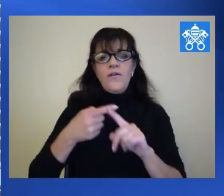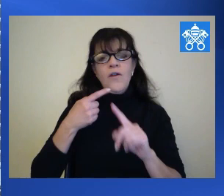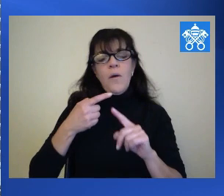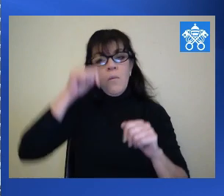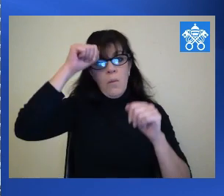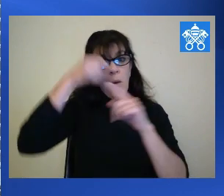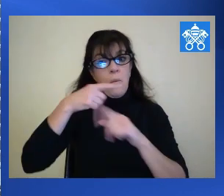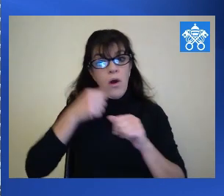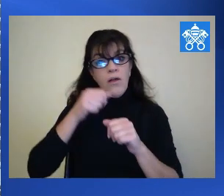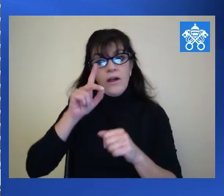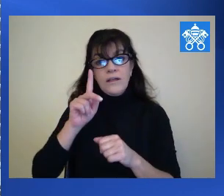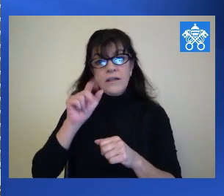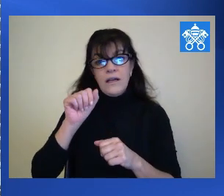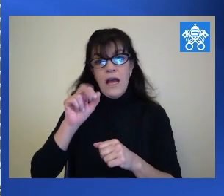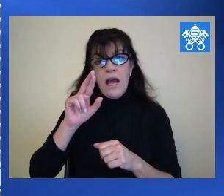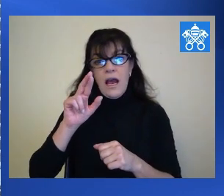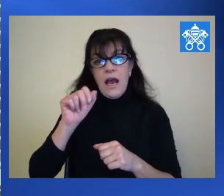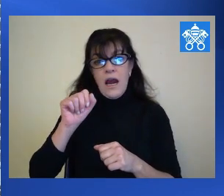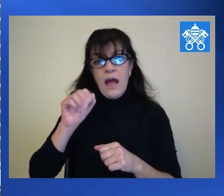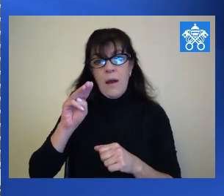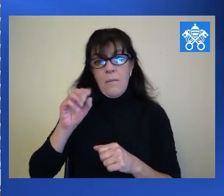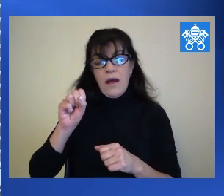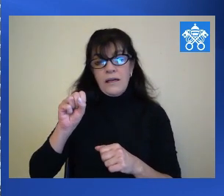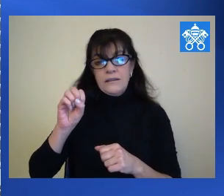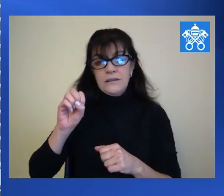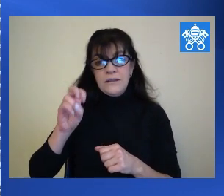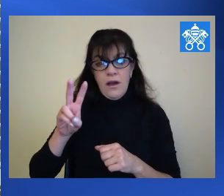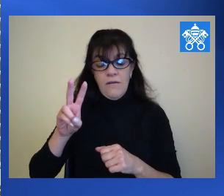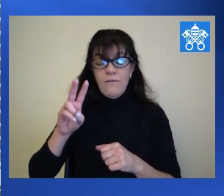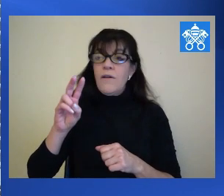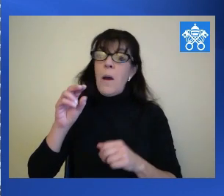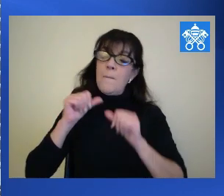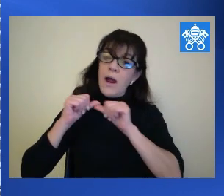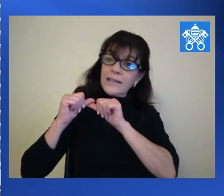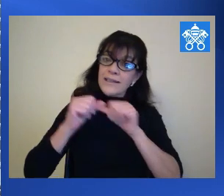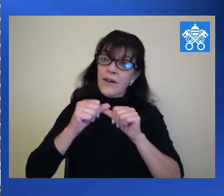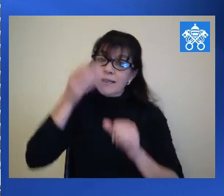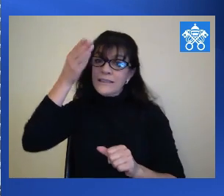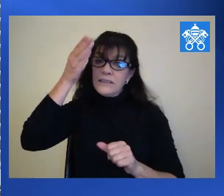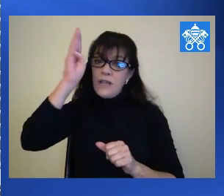Brothers Karamazov. Perseverance is the reflection in the world of God's love,